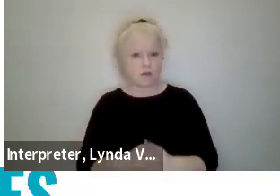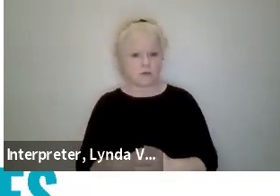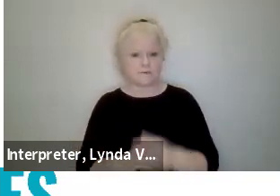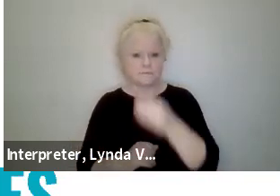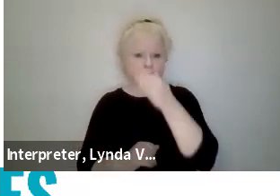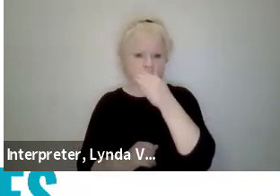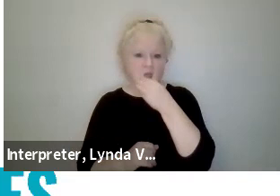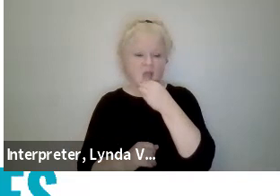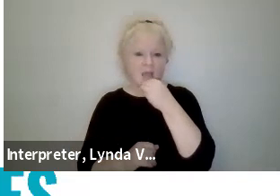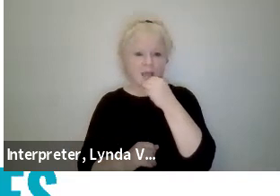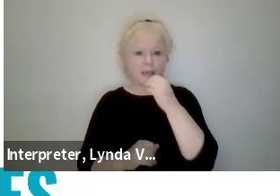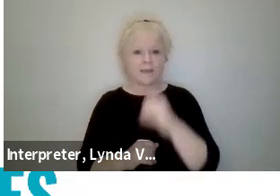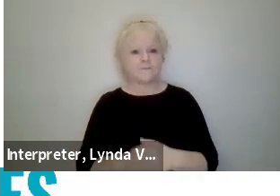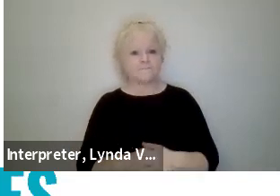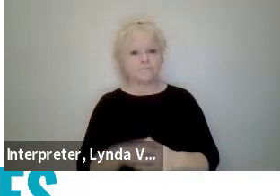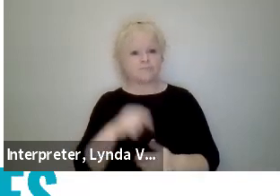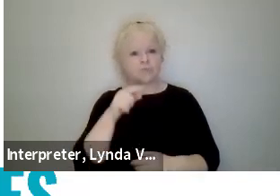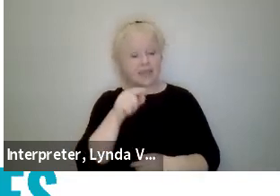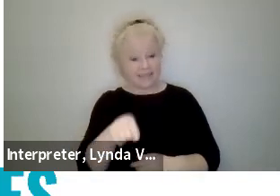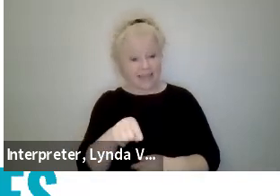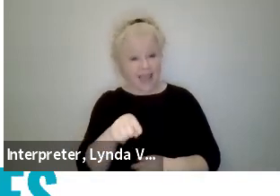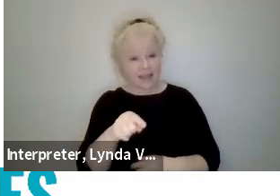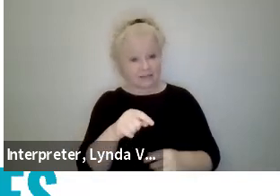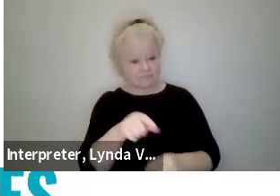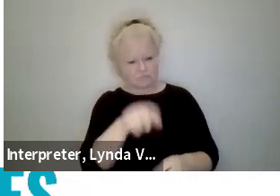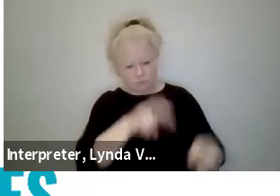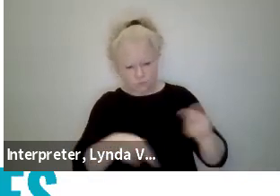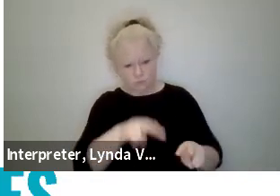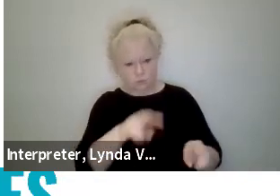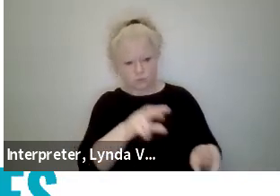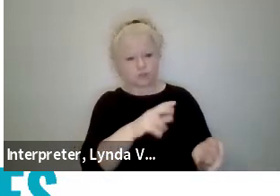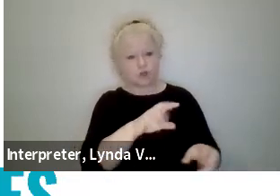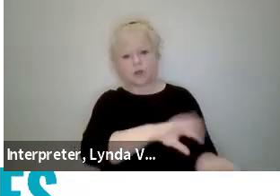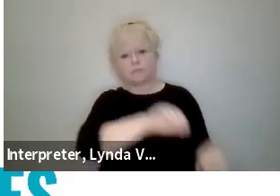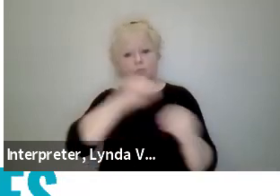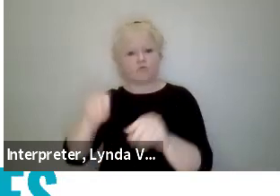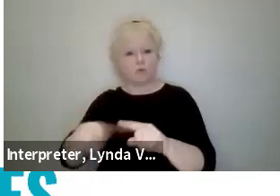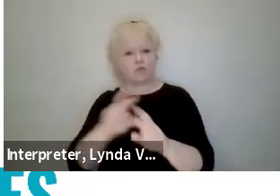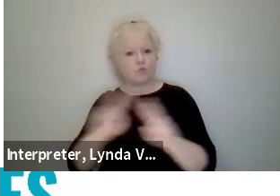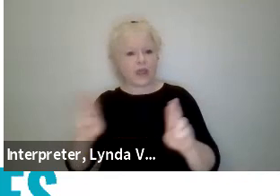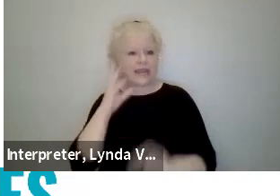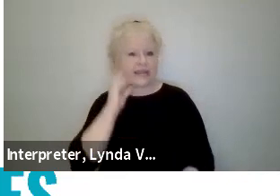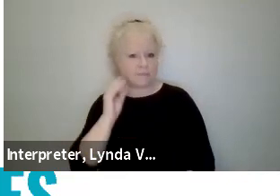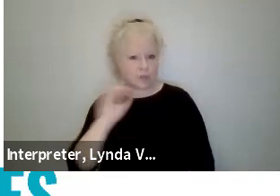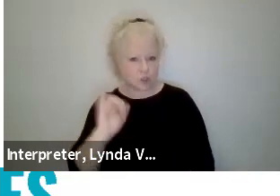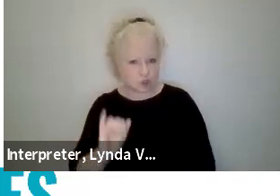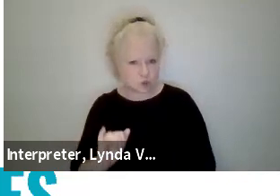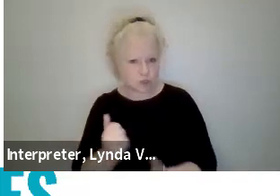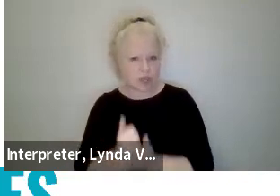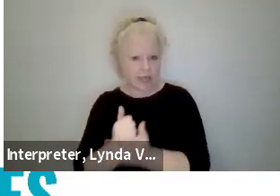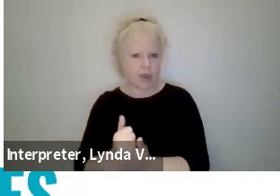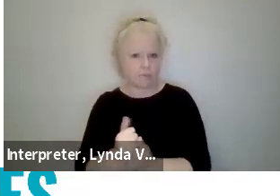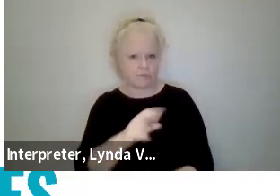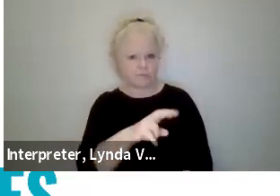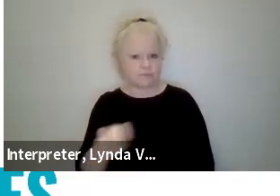these experiences into part of our readiness services. So that's been really great. And the last bit of data I will share with